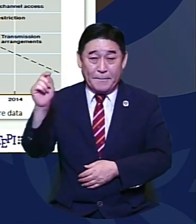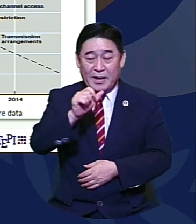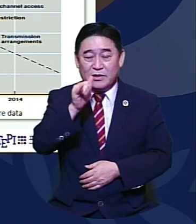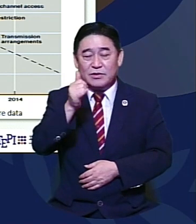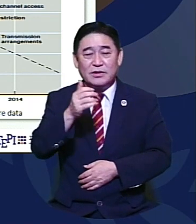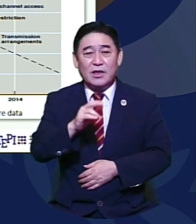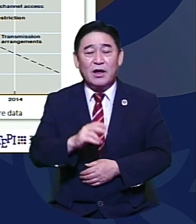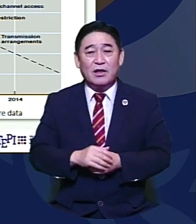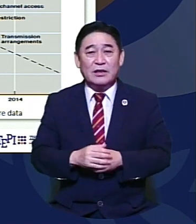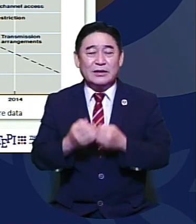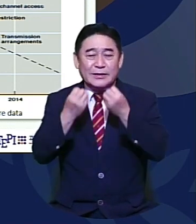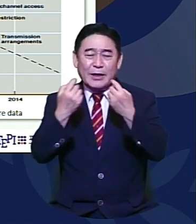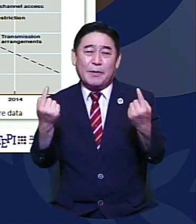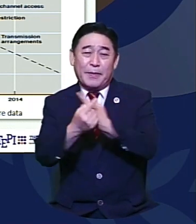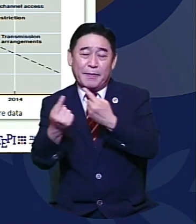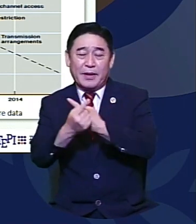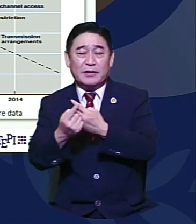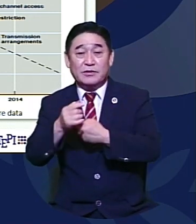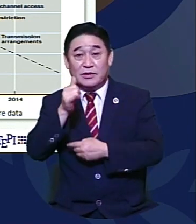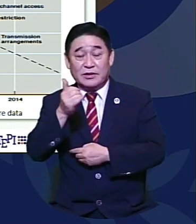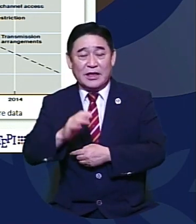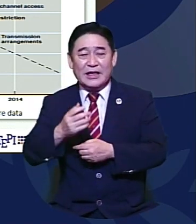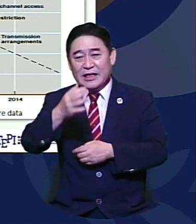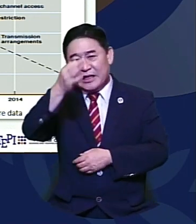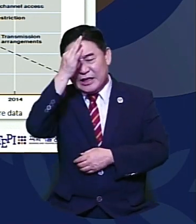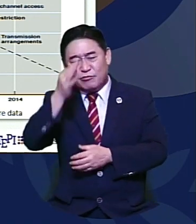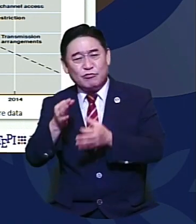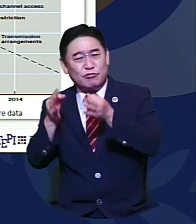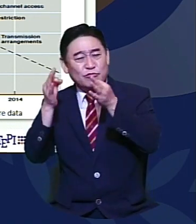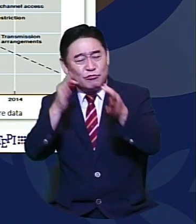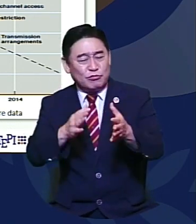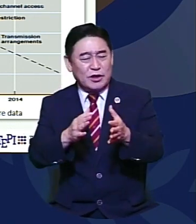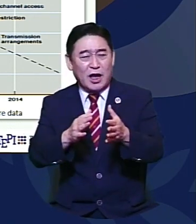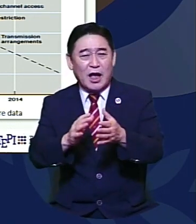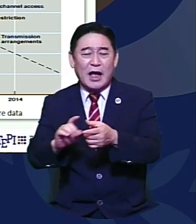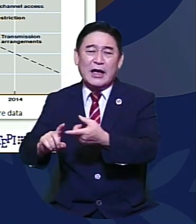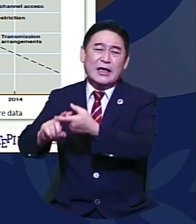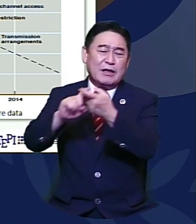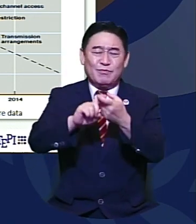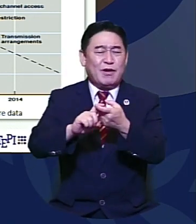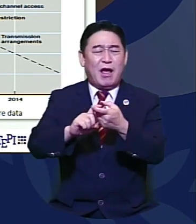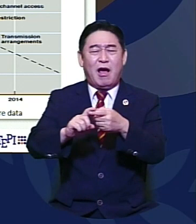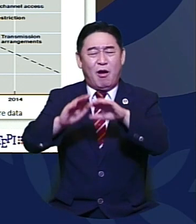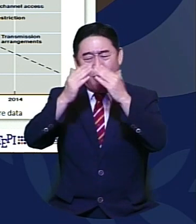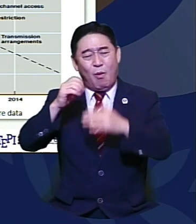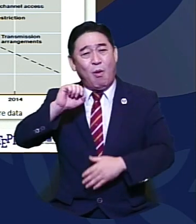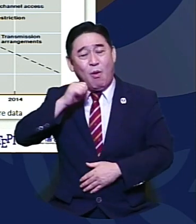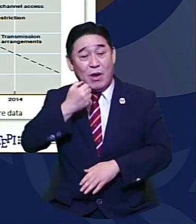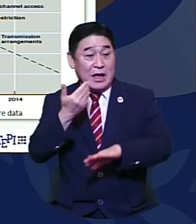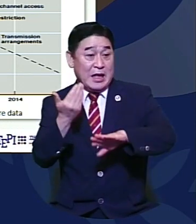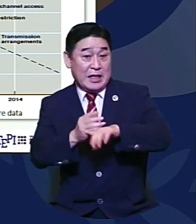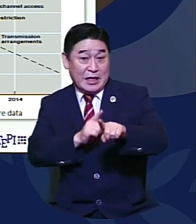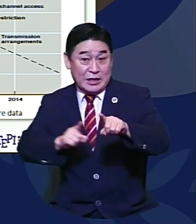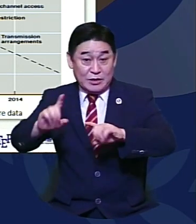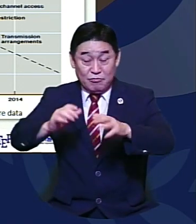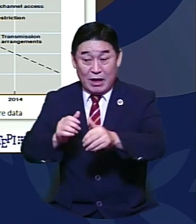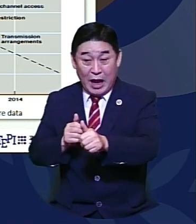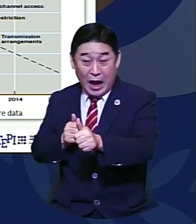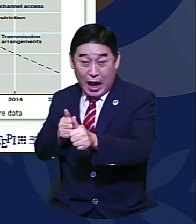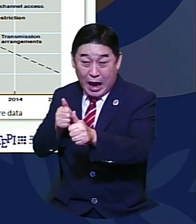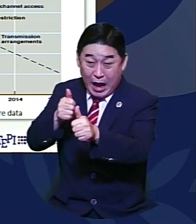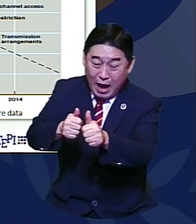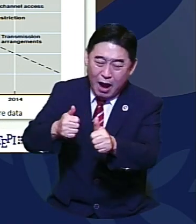of investment, it's not easy to catch up. So we have to think about it. That's why the